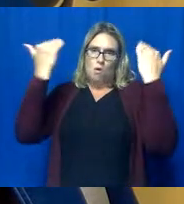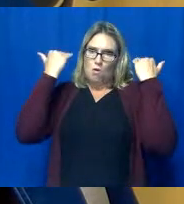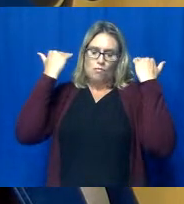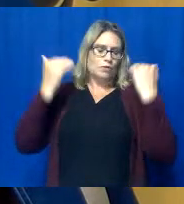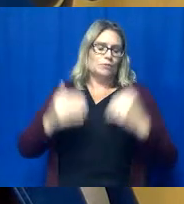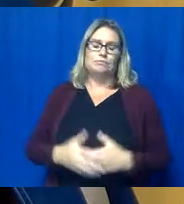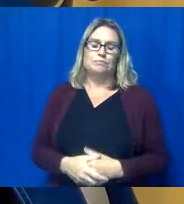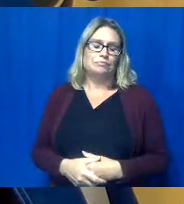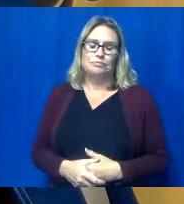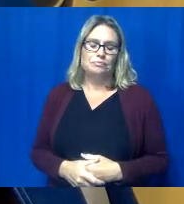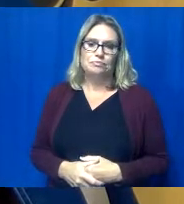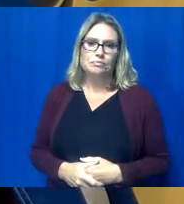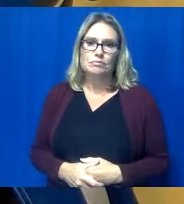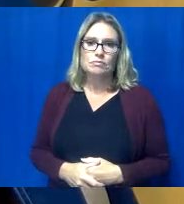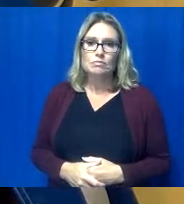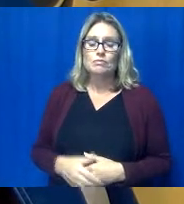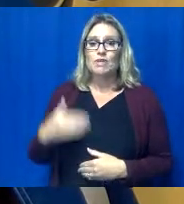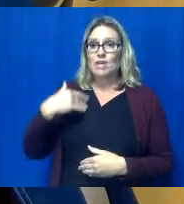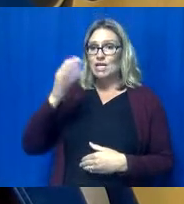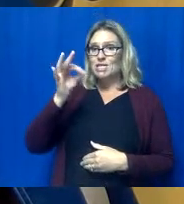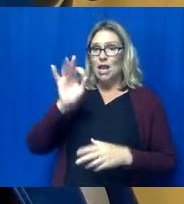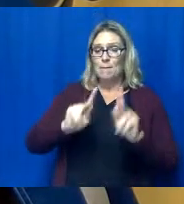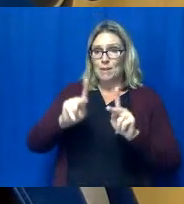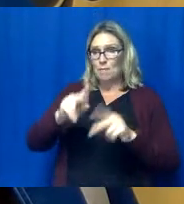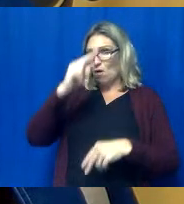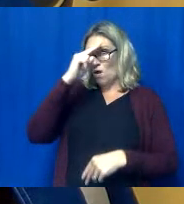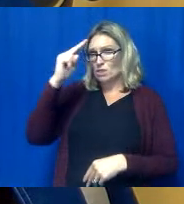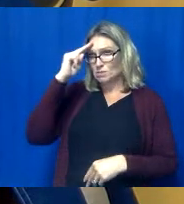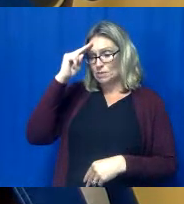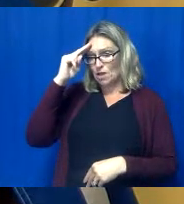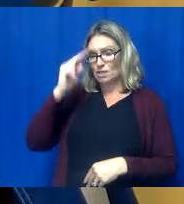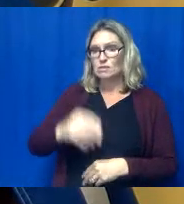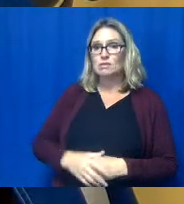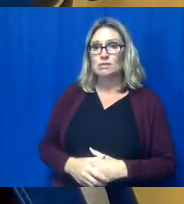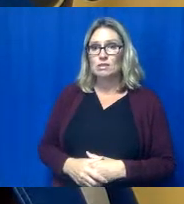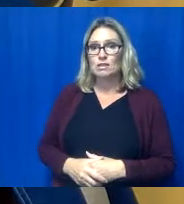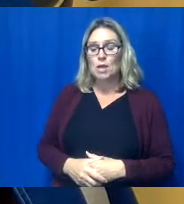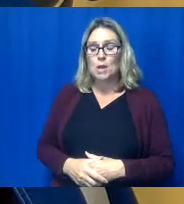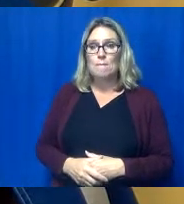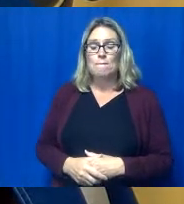only have 9 people hospitalized, but this is